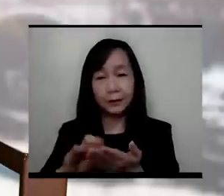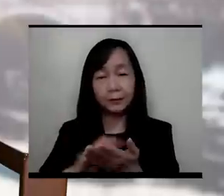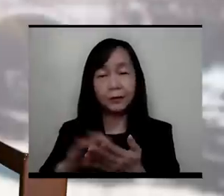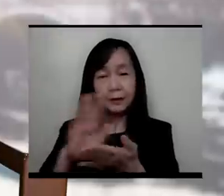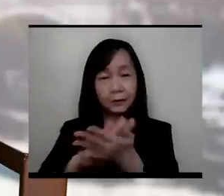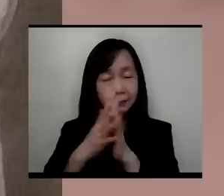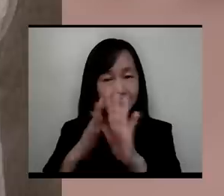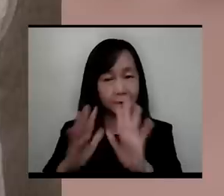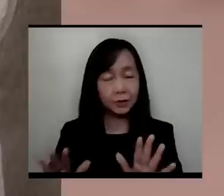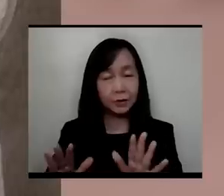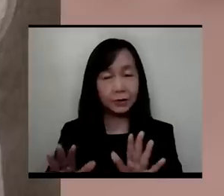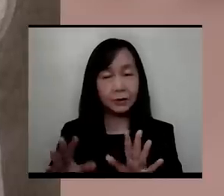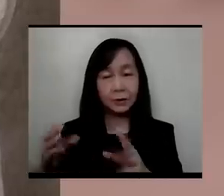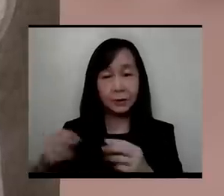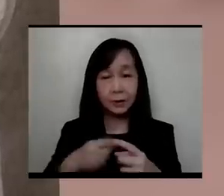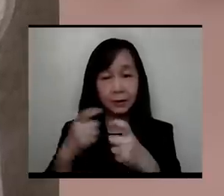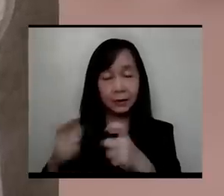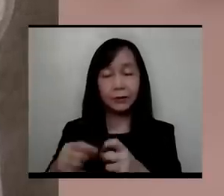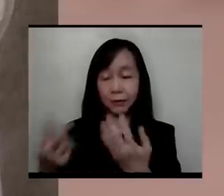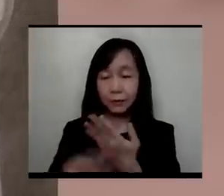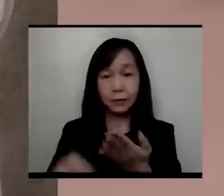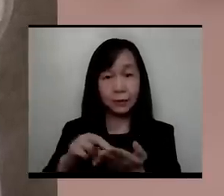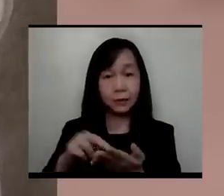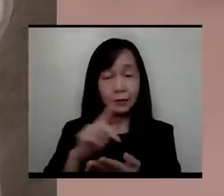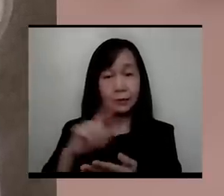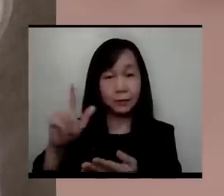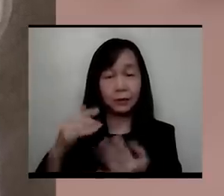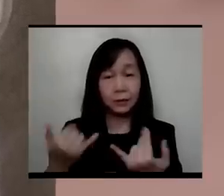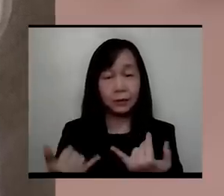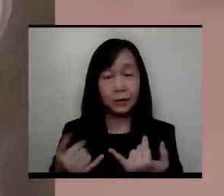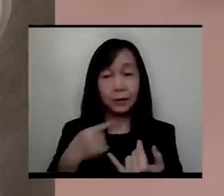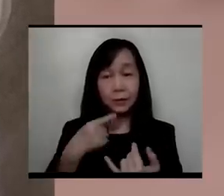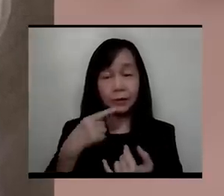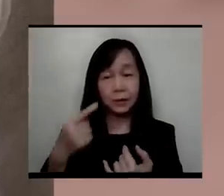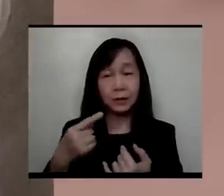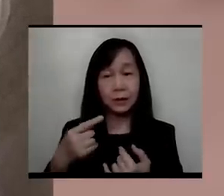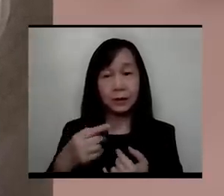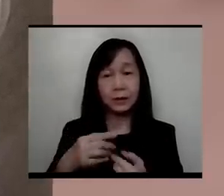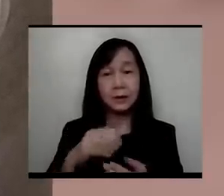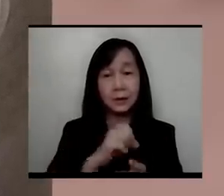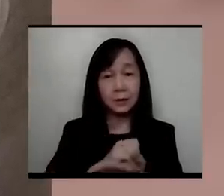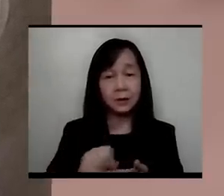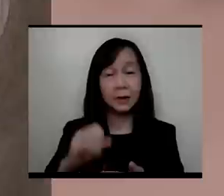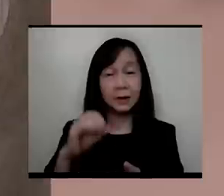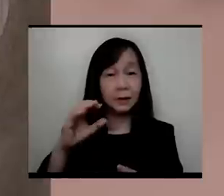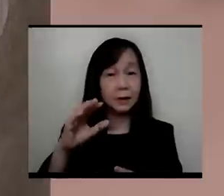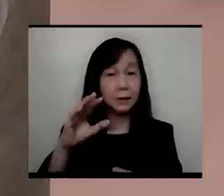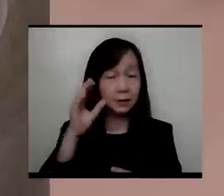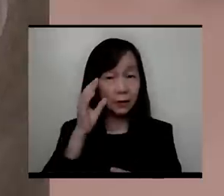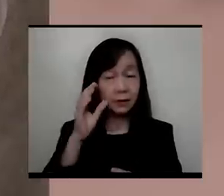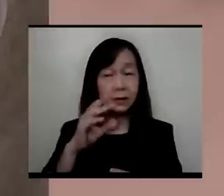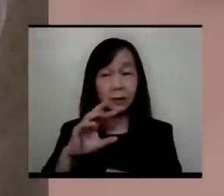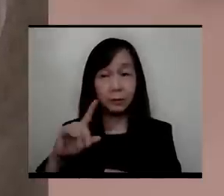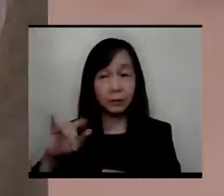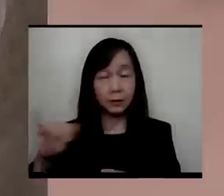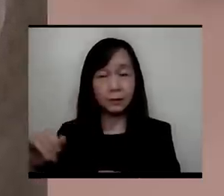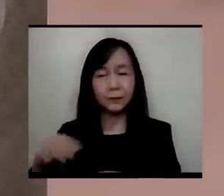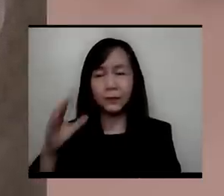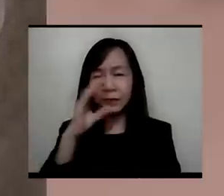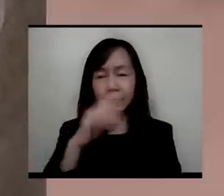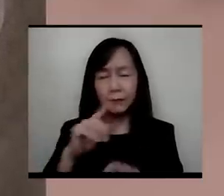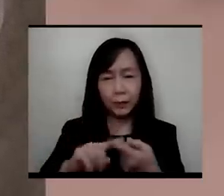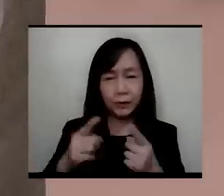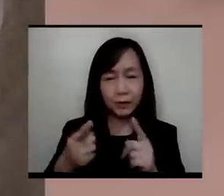of the risen Lord And as we see In St. Cornelius and Cyprian We must seek friendships That